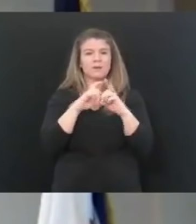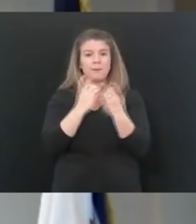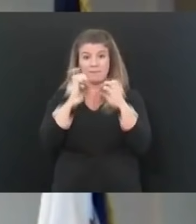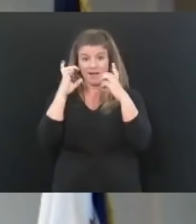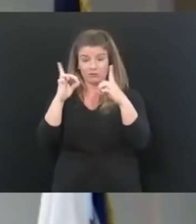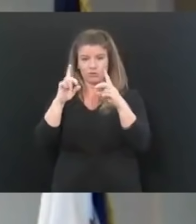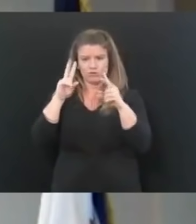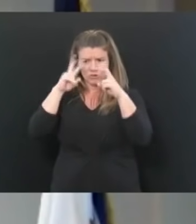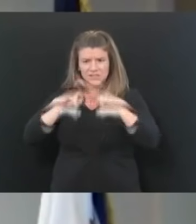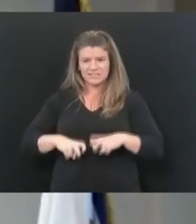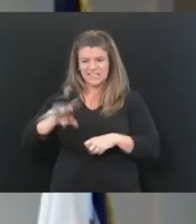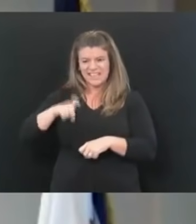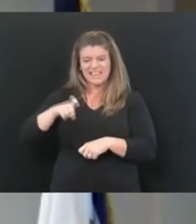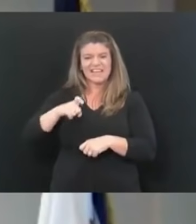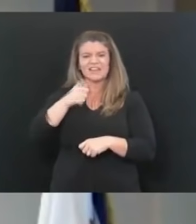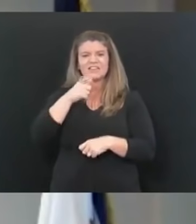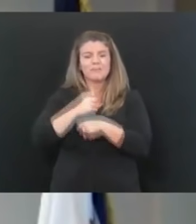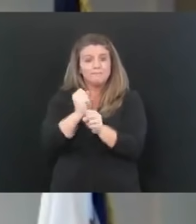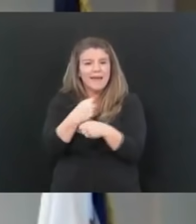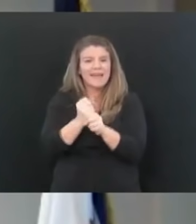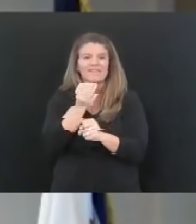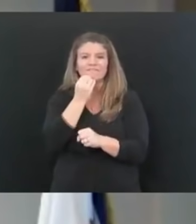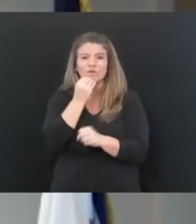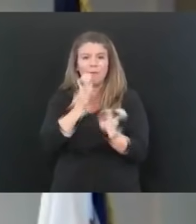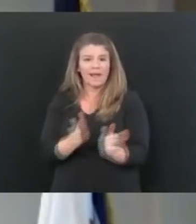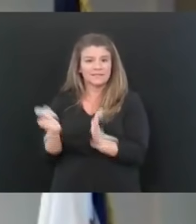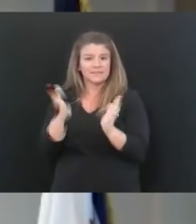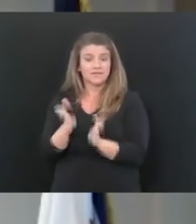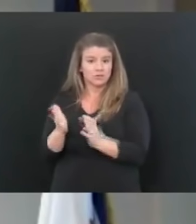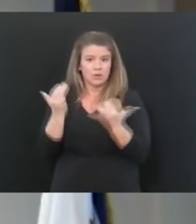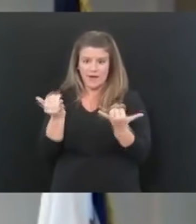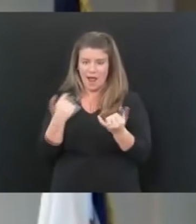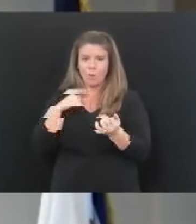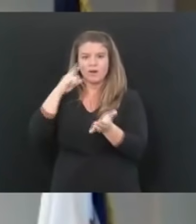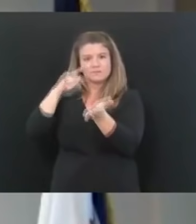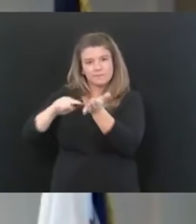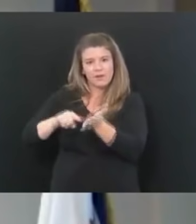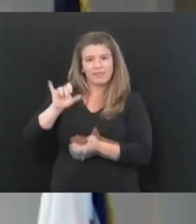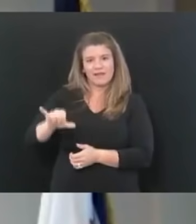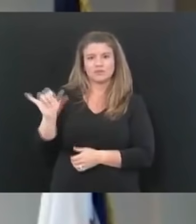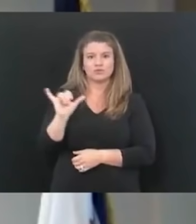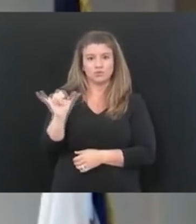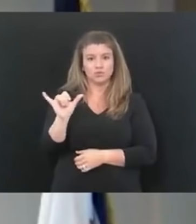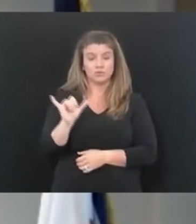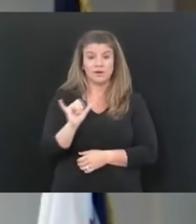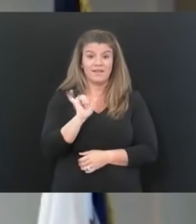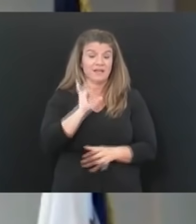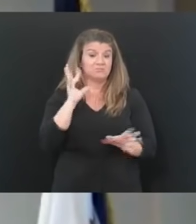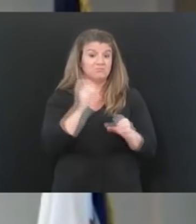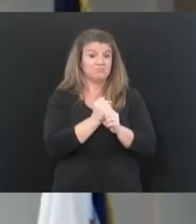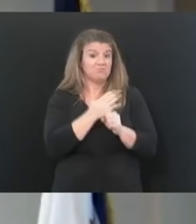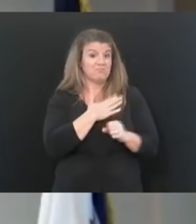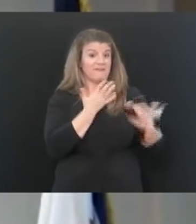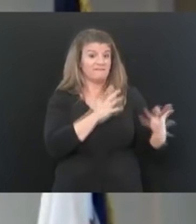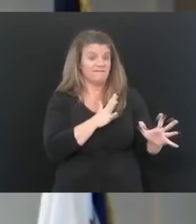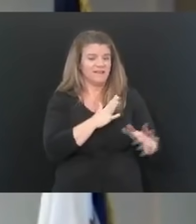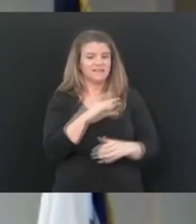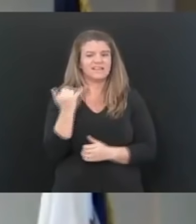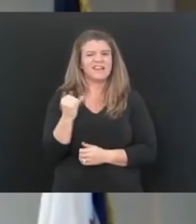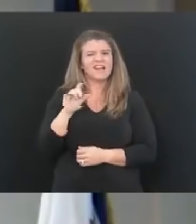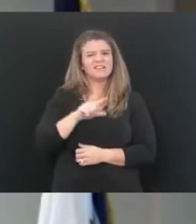assess needs at food manufacturing plants. So we're looking at those as well. So that is all I have today. Kathy?